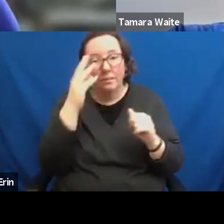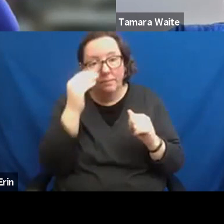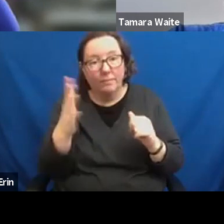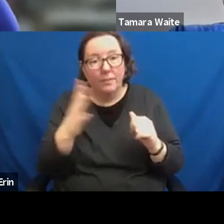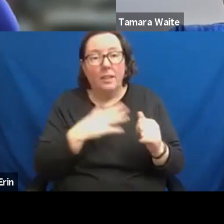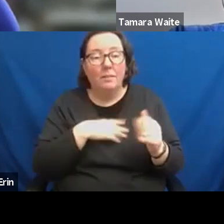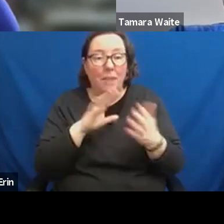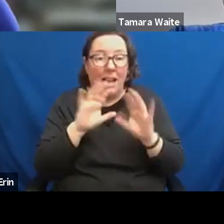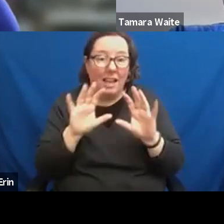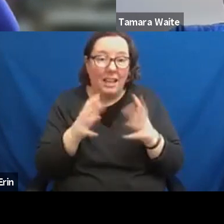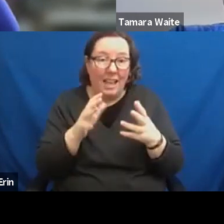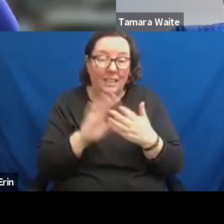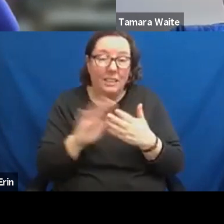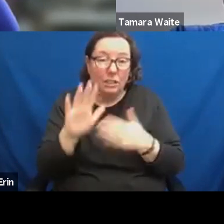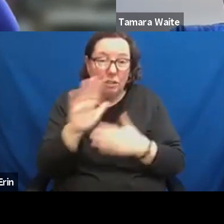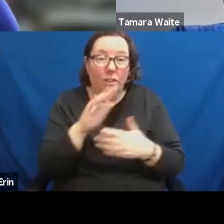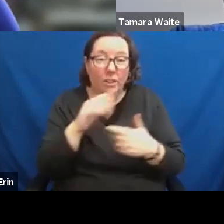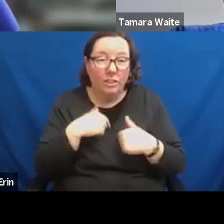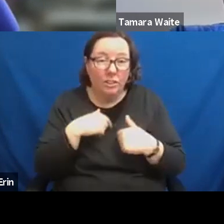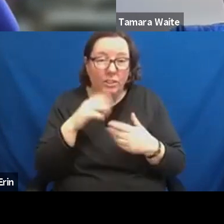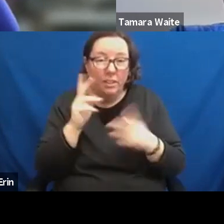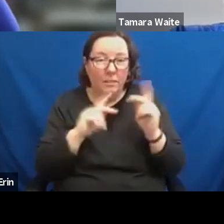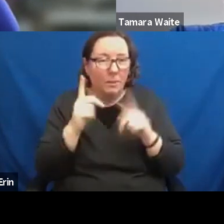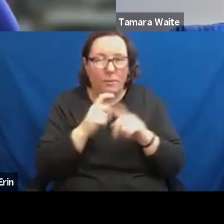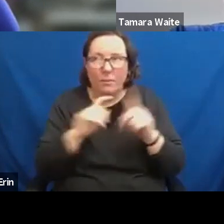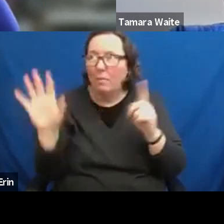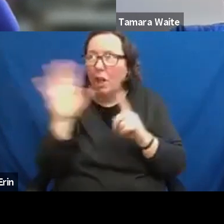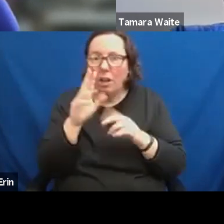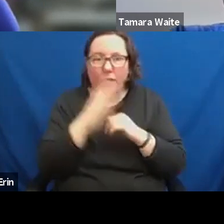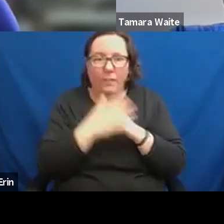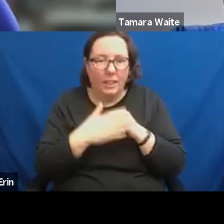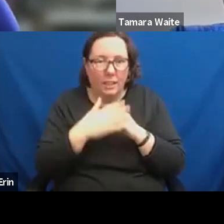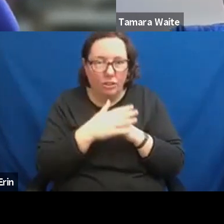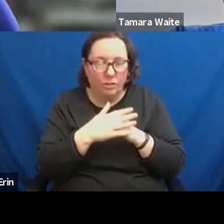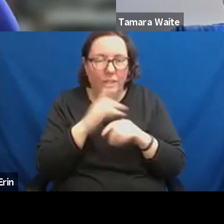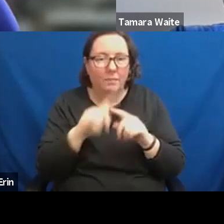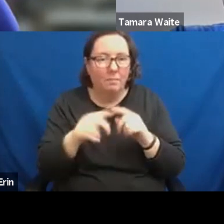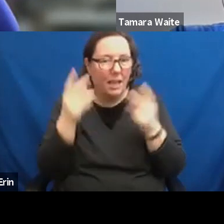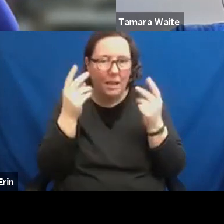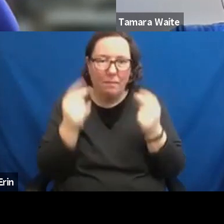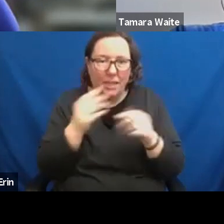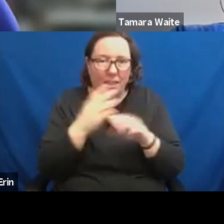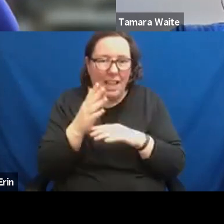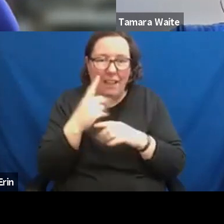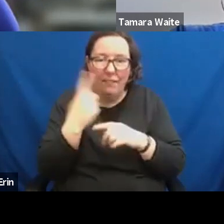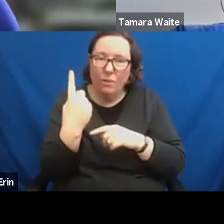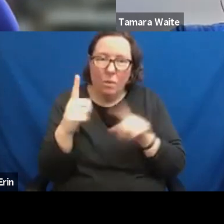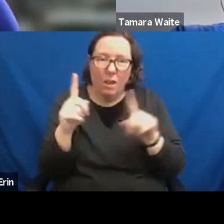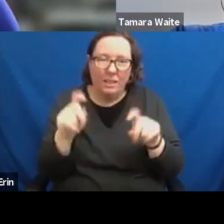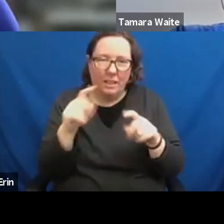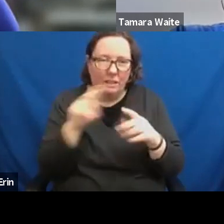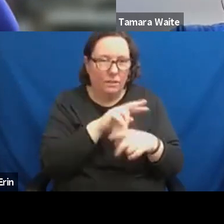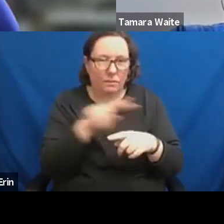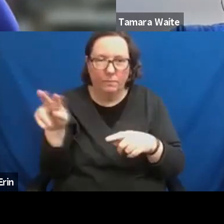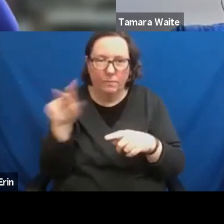college, right? And then students were from all over the country. And immediately, just after one exam, we realized